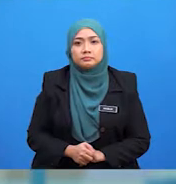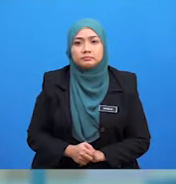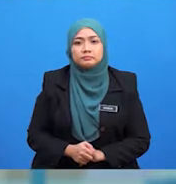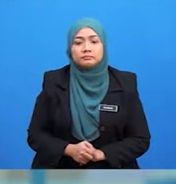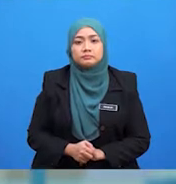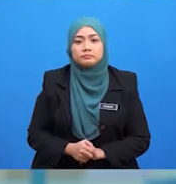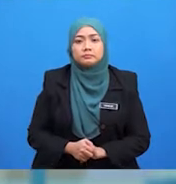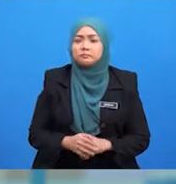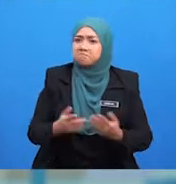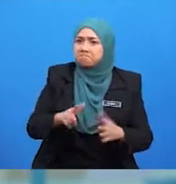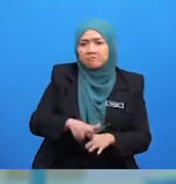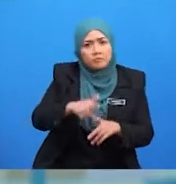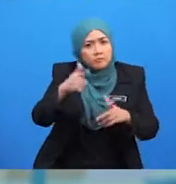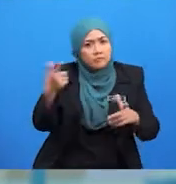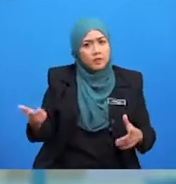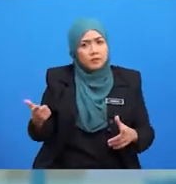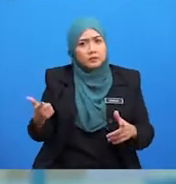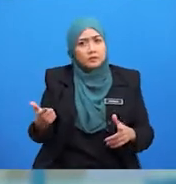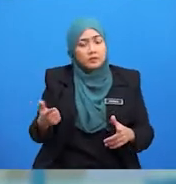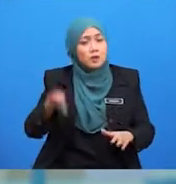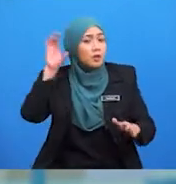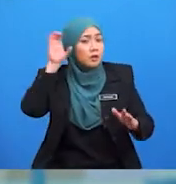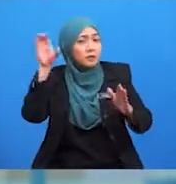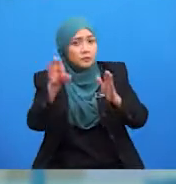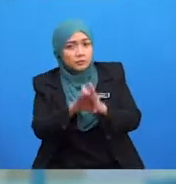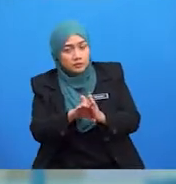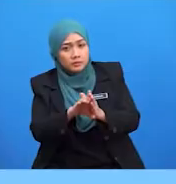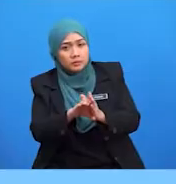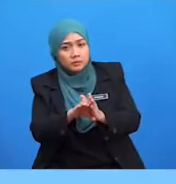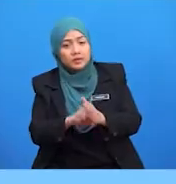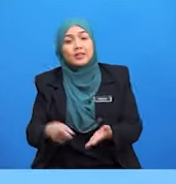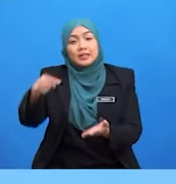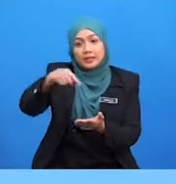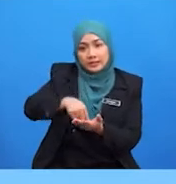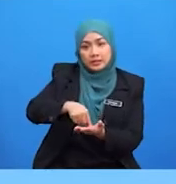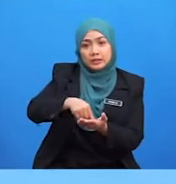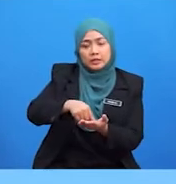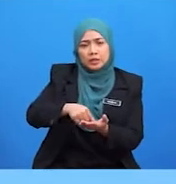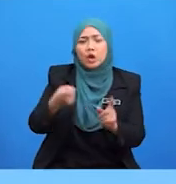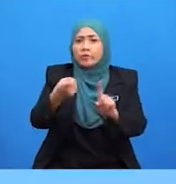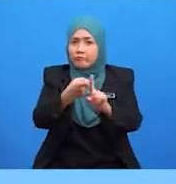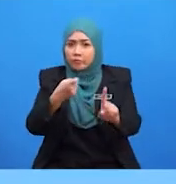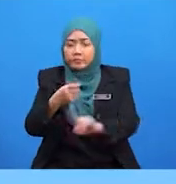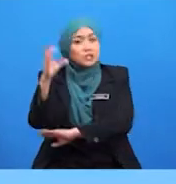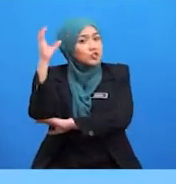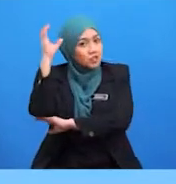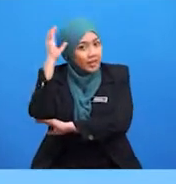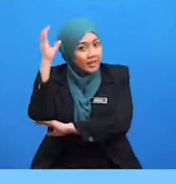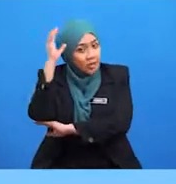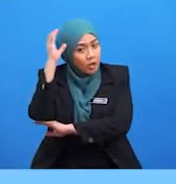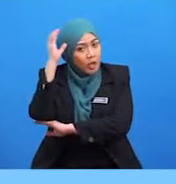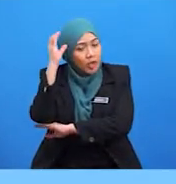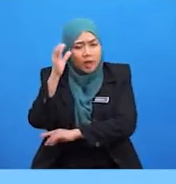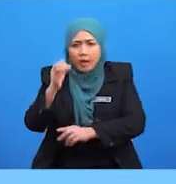Unlike the others, the next one is exceptionally fast. The maglev from China is super